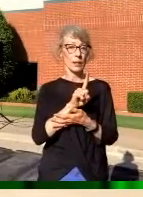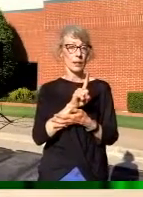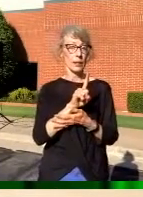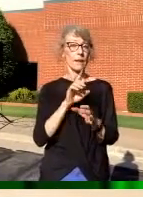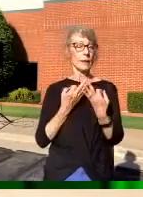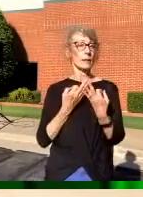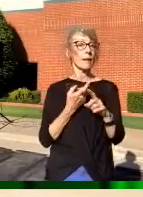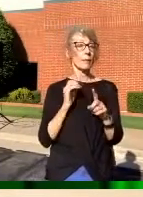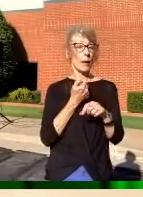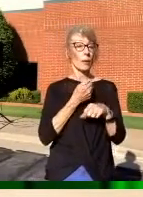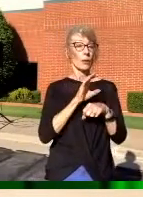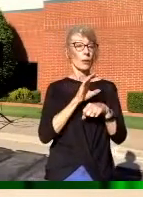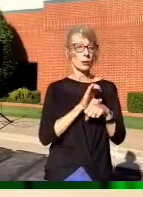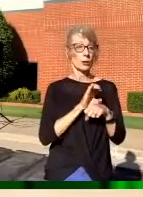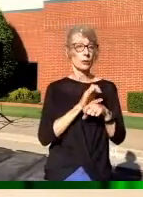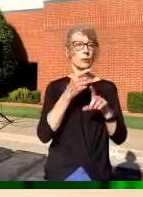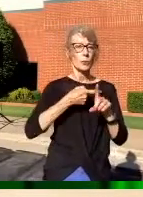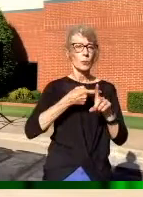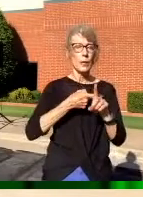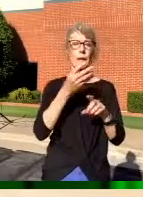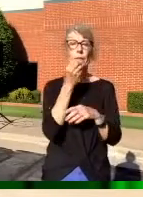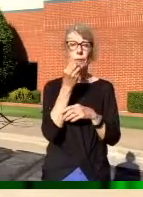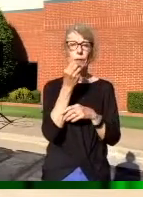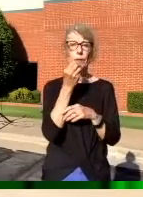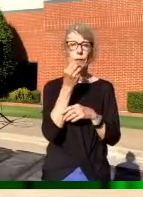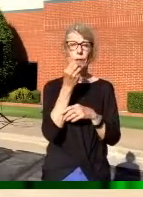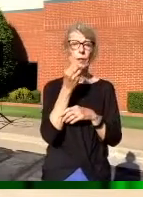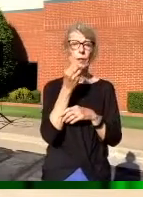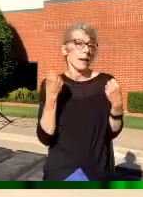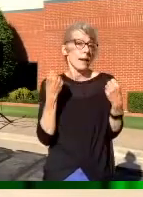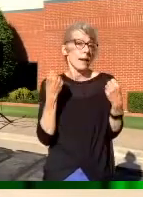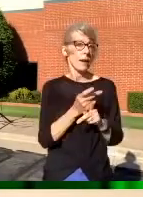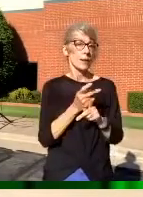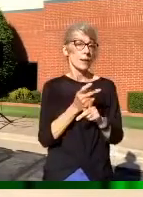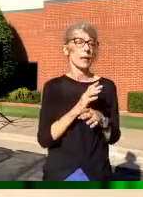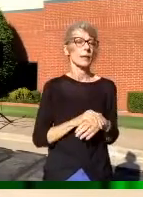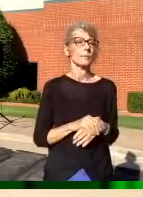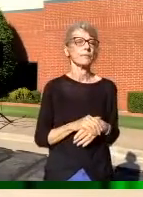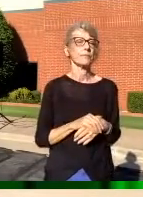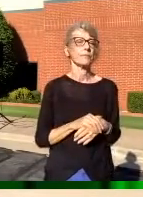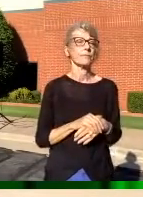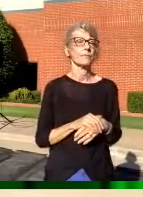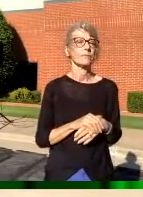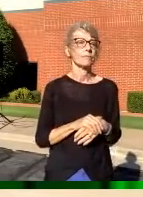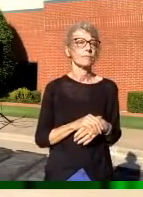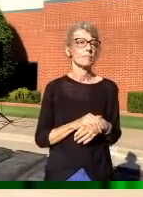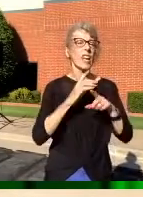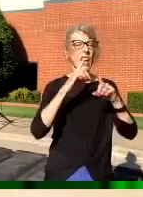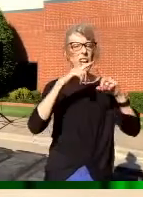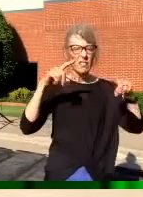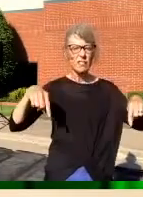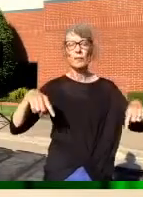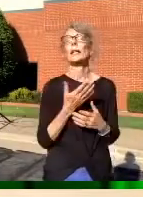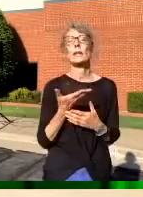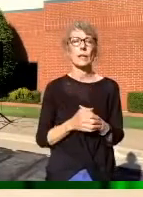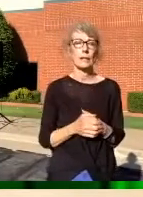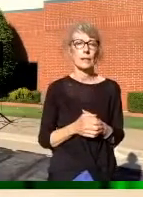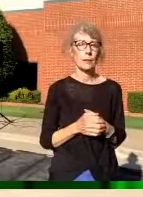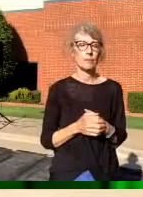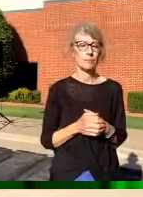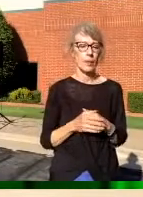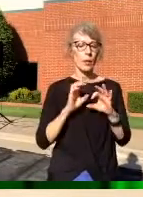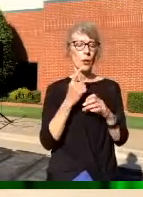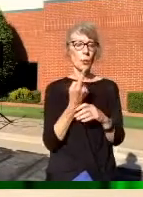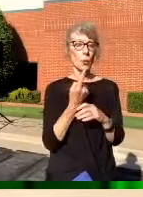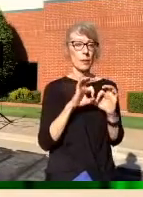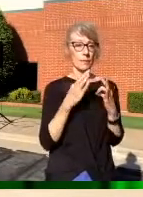utilities, food, healthcare. One person wrote this anonymously that we helped. He said, "We lost our source of income